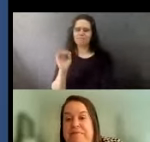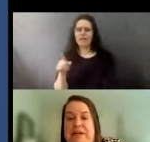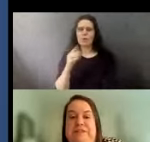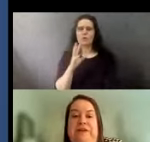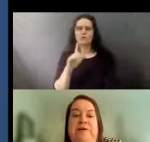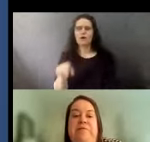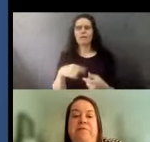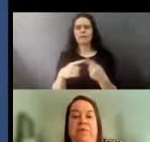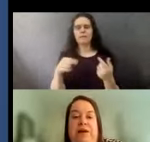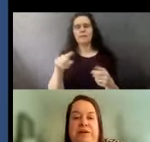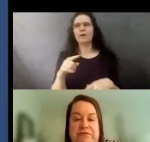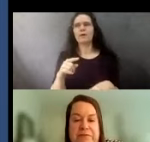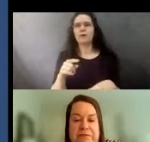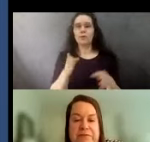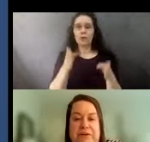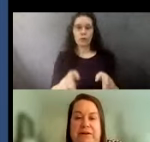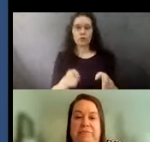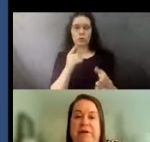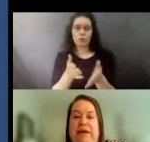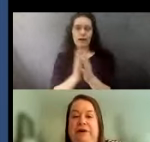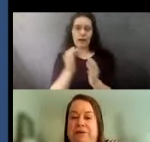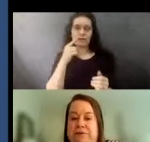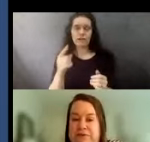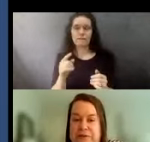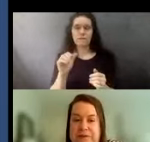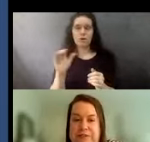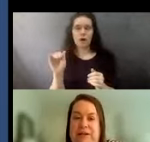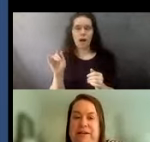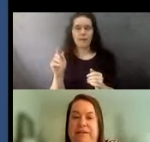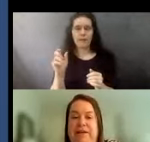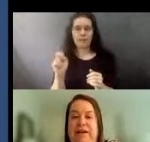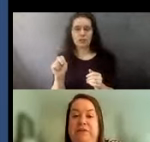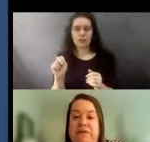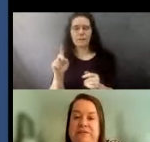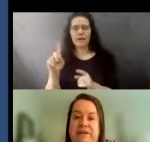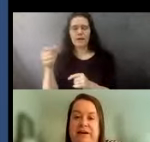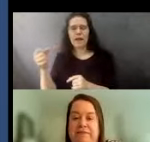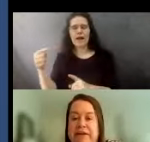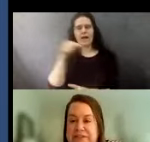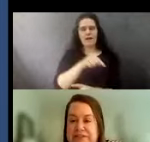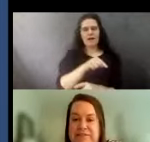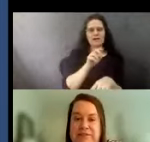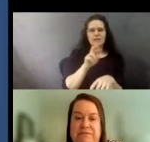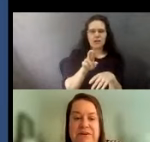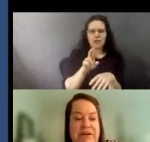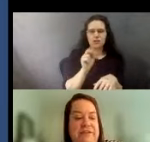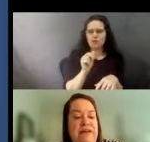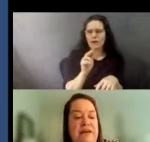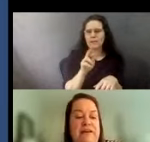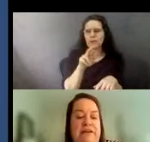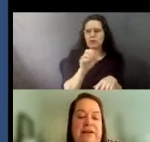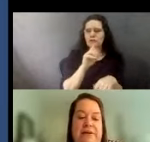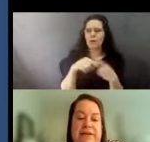the accommodation. But when Dr. Ramers was talking about the household transmission and the increased infectiousness of these